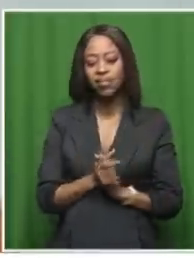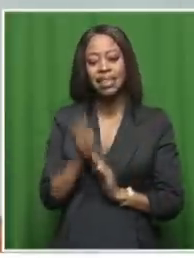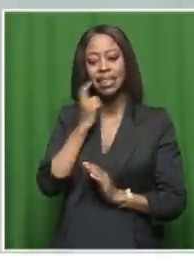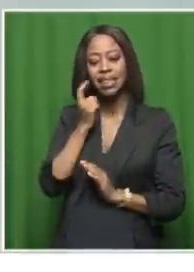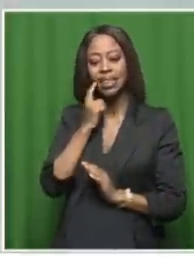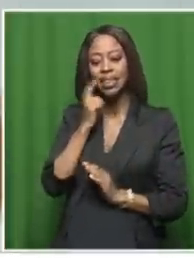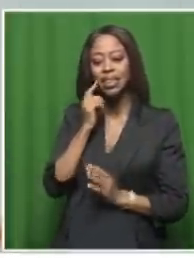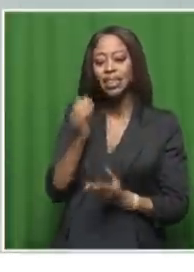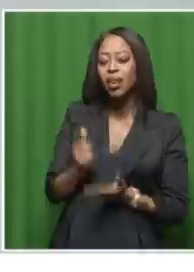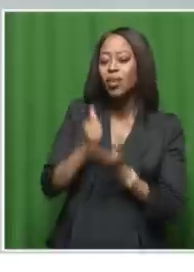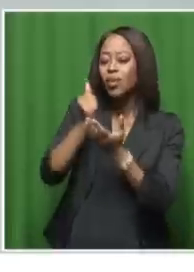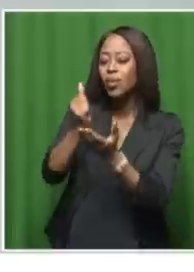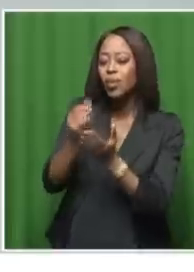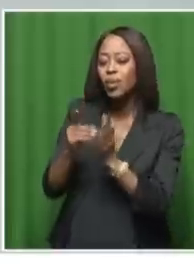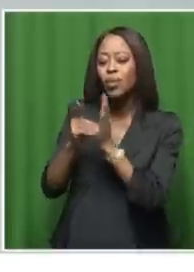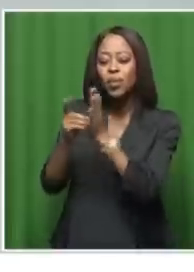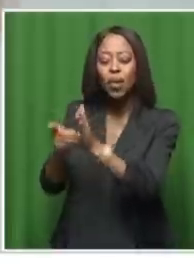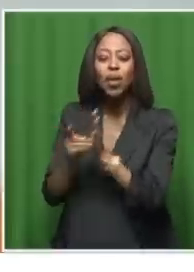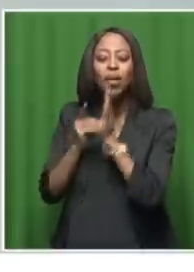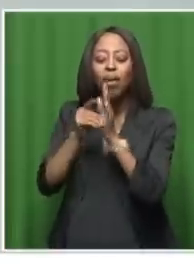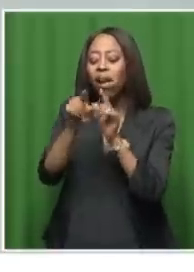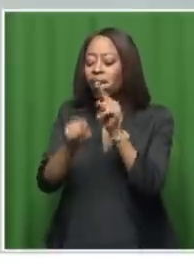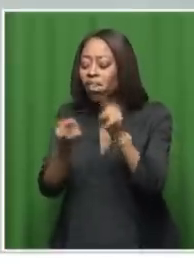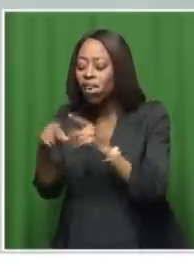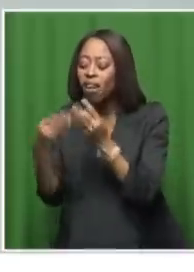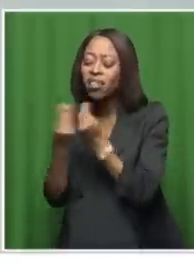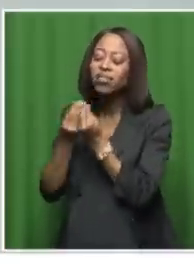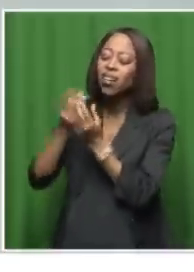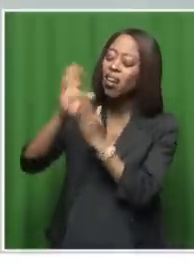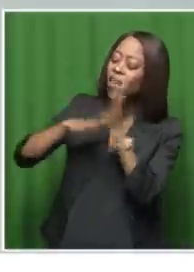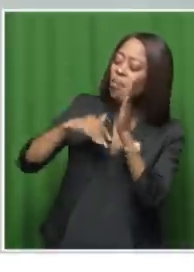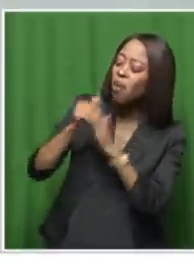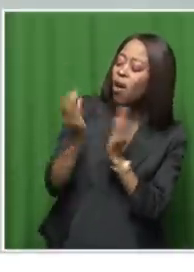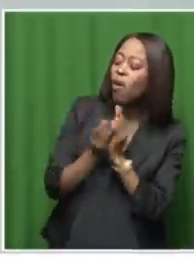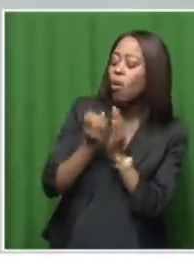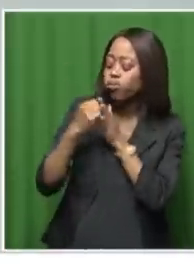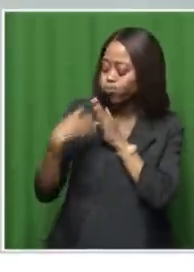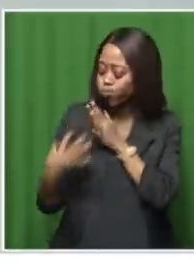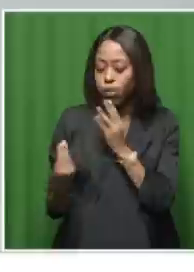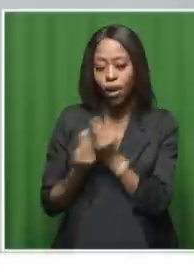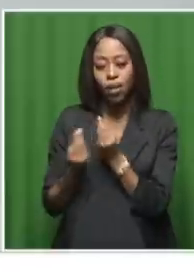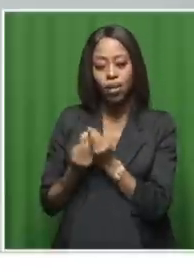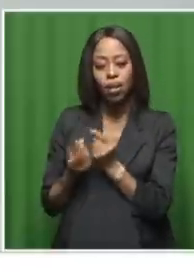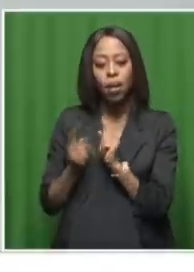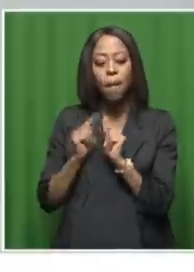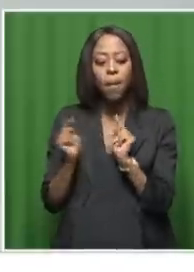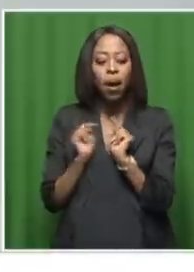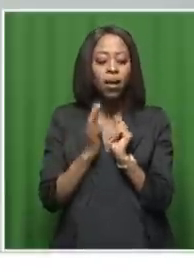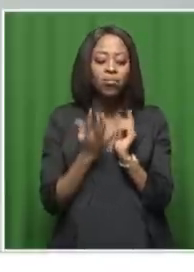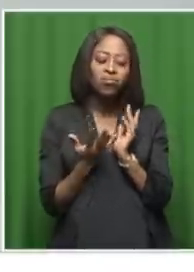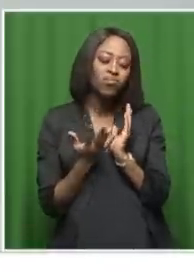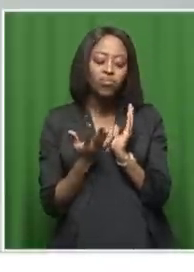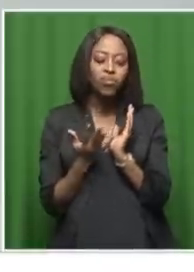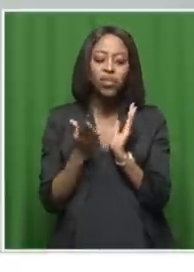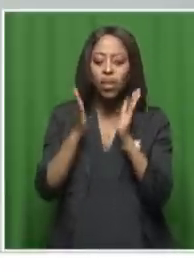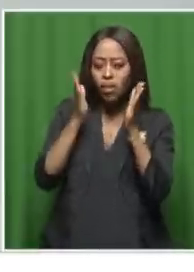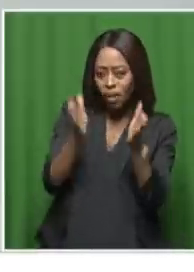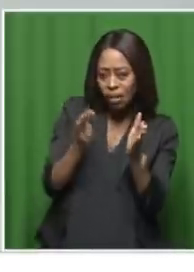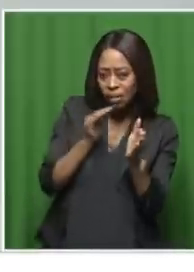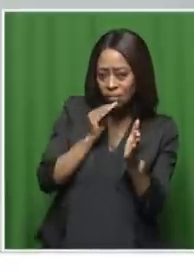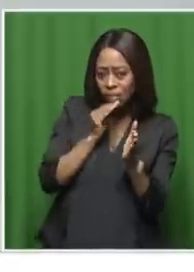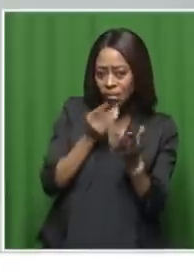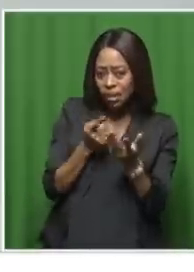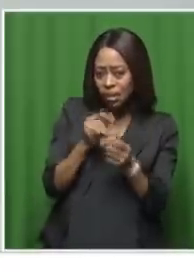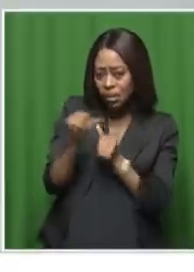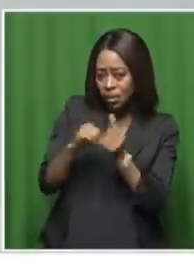donate soccer kits and all the other things that are donated. We're painting a school, we're doing this and that, without looking at there, will there be